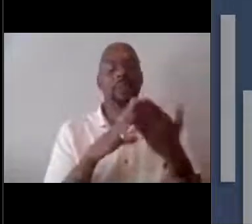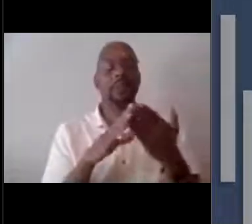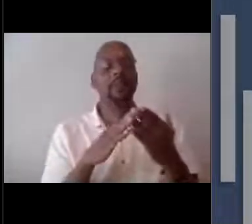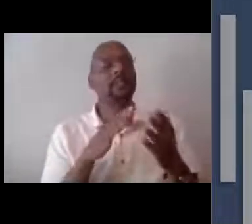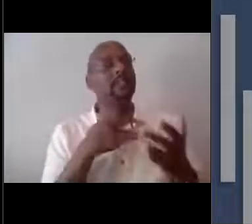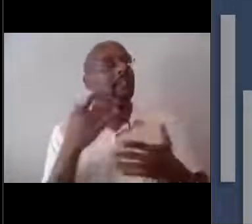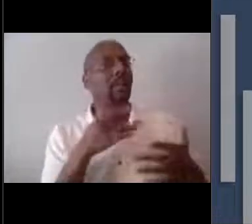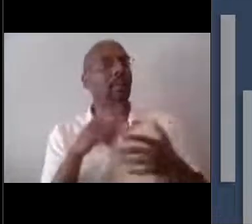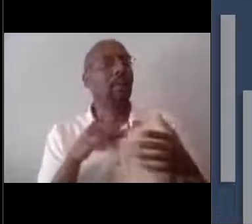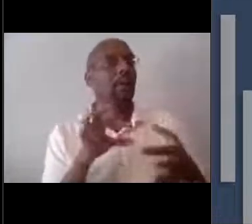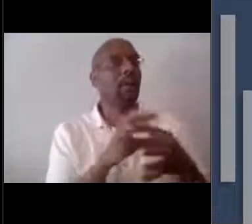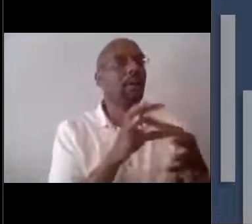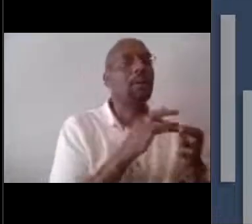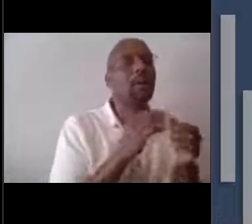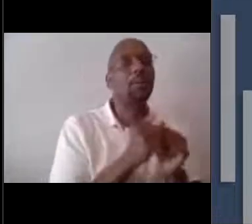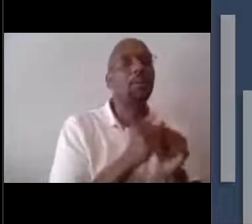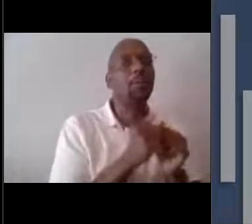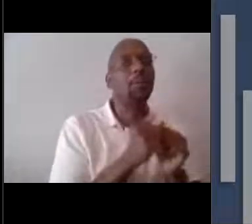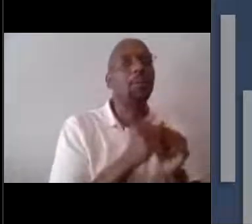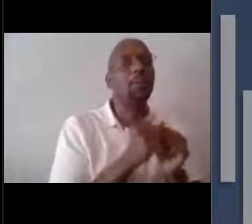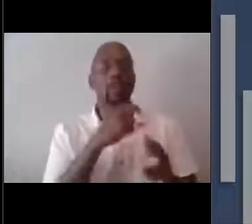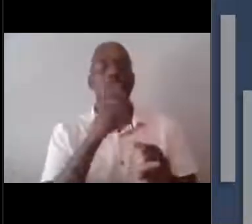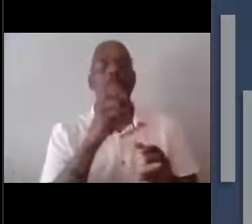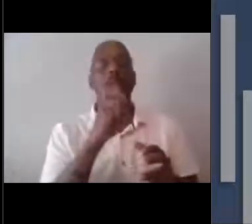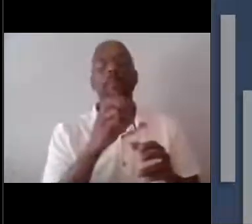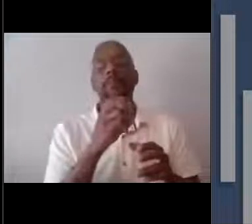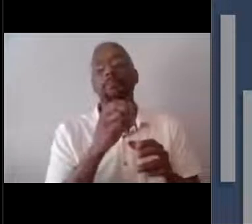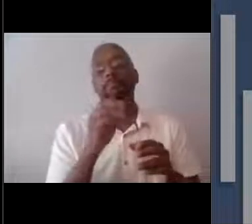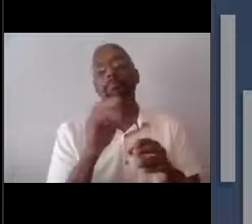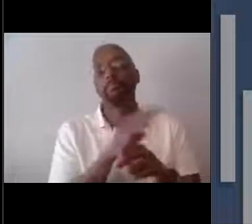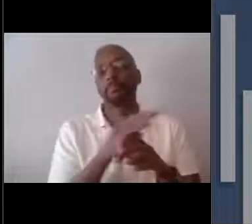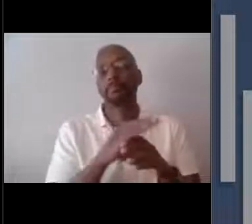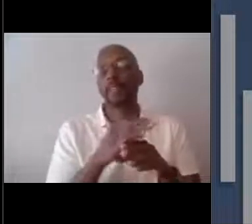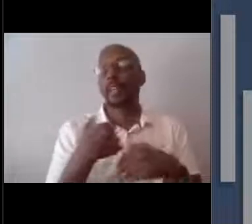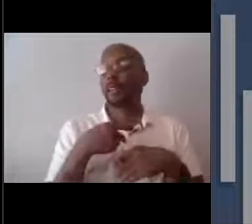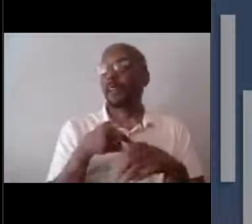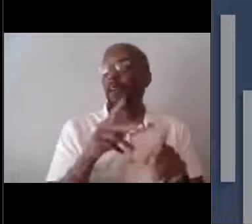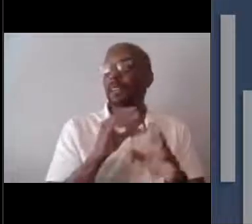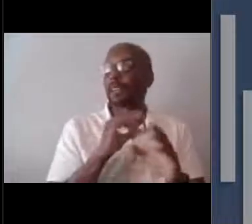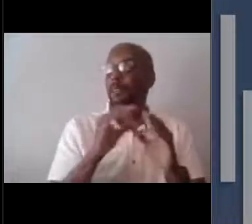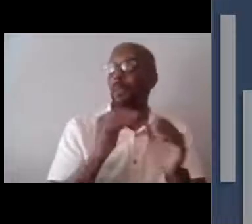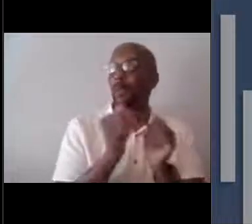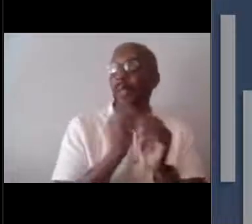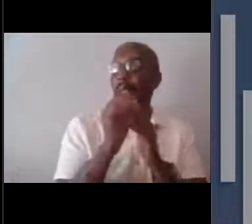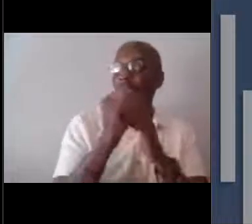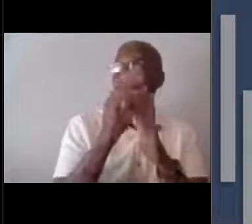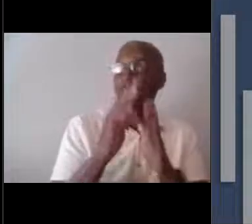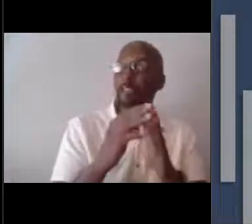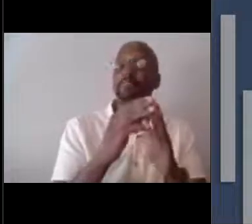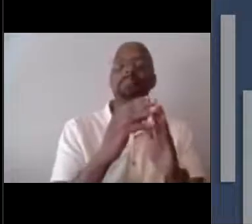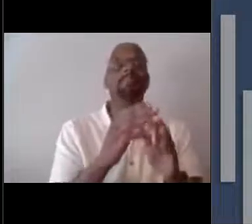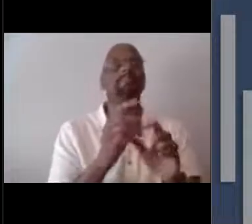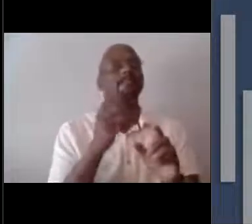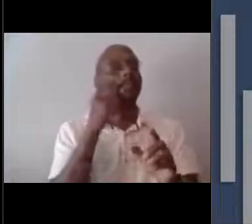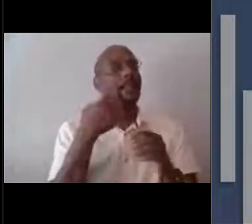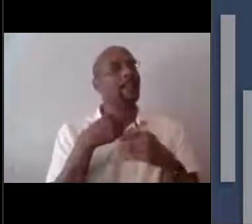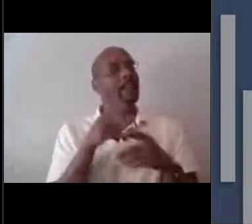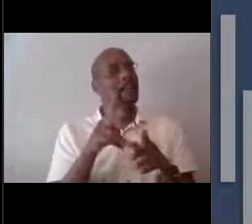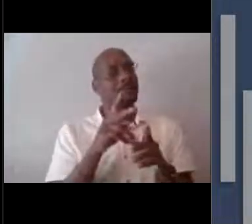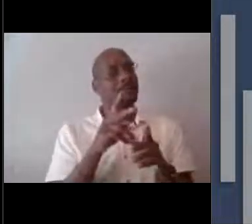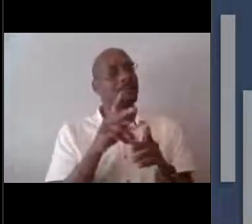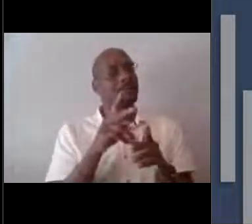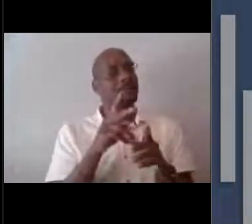transportation agencies and want to have an opportunity to communicate with our leadership. And I think there's opportunities, which we're already starting to carve out with our district